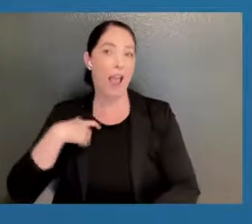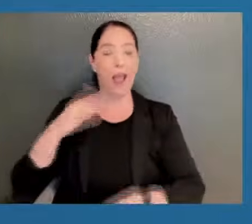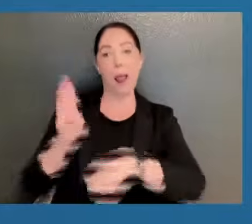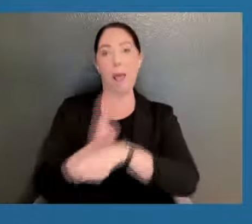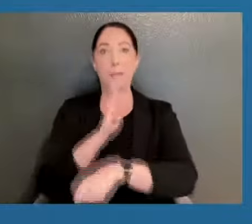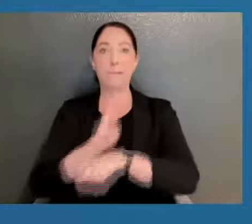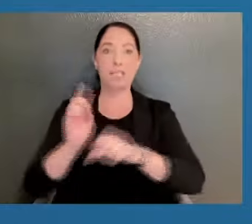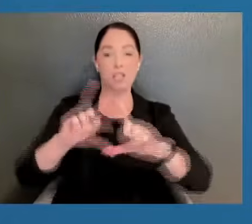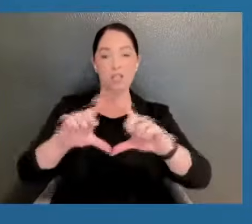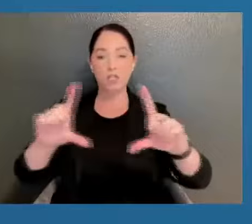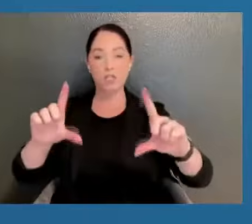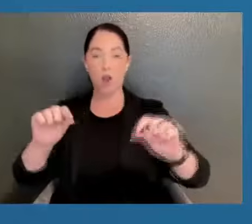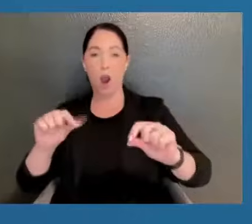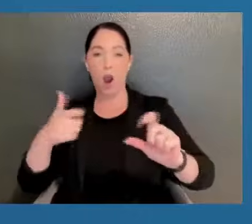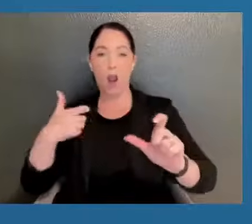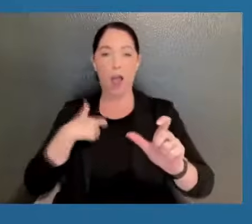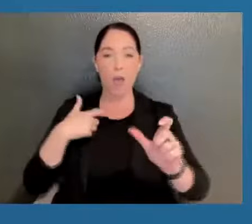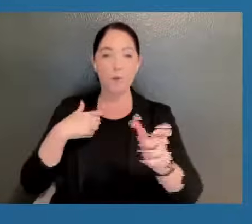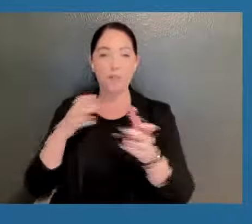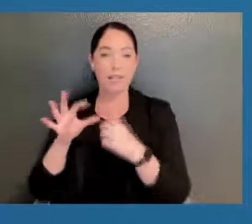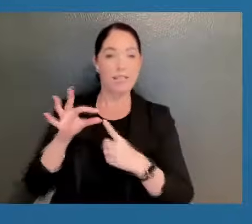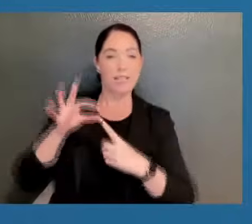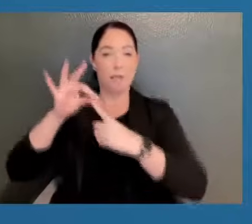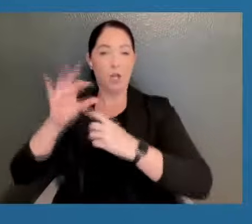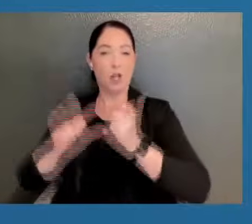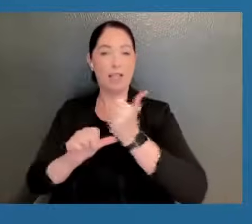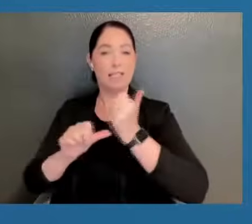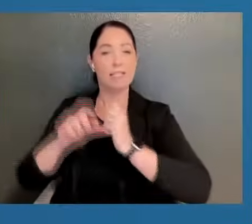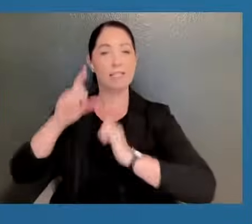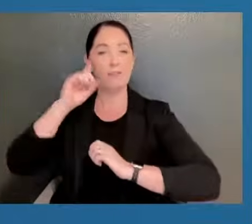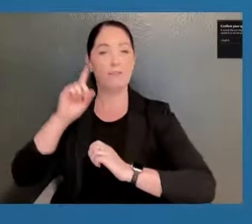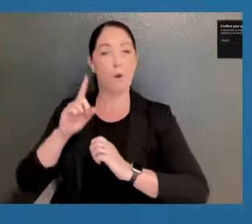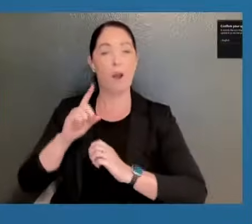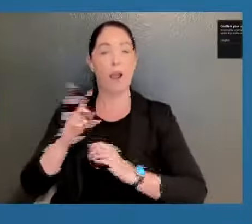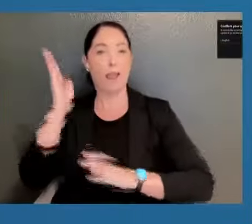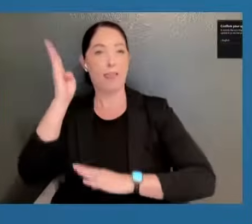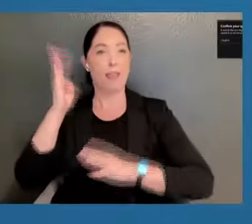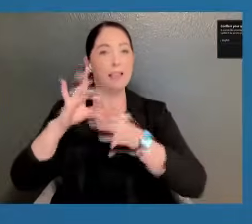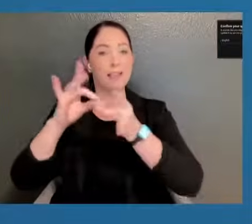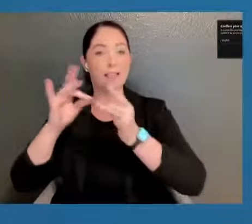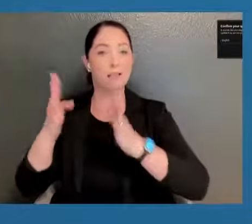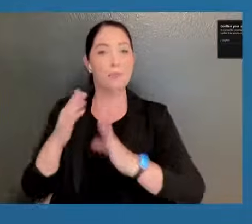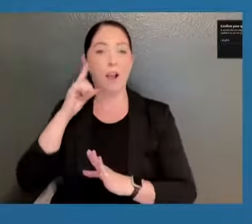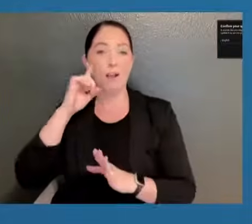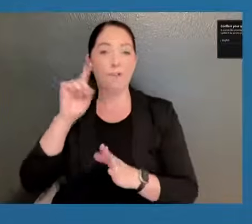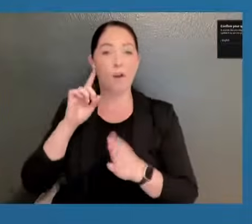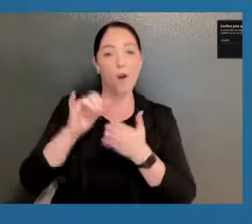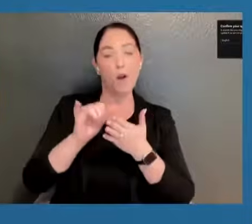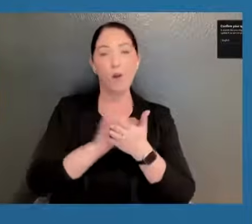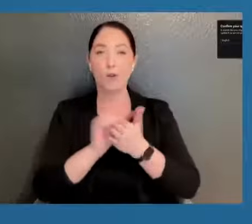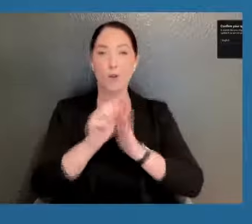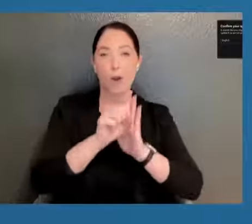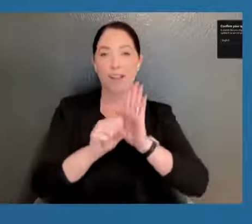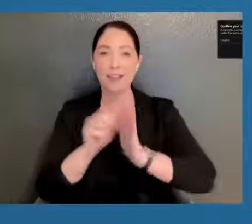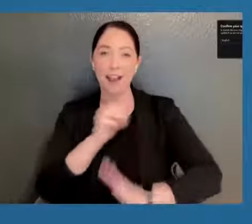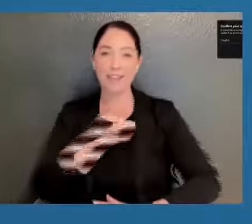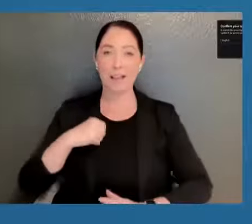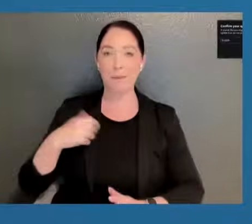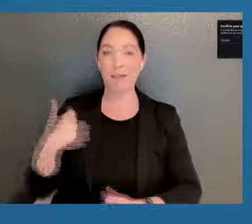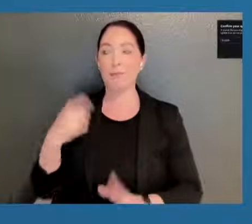Speaker of the New York State Assembly. It's kind of fun in a bar, like, yeah, look at my job, I'm a big shot. Just